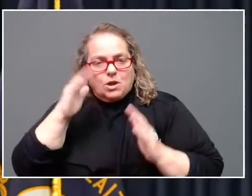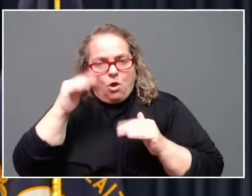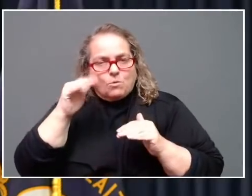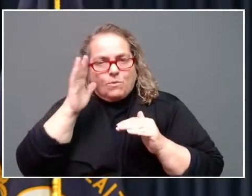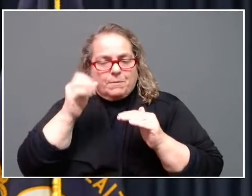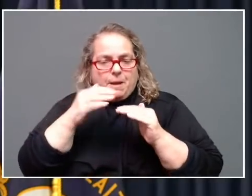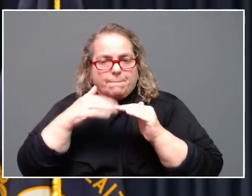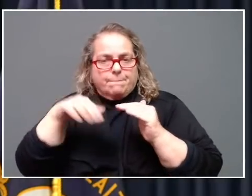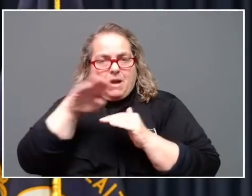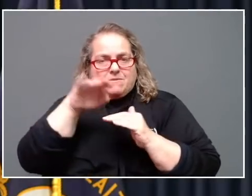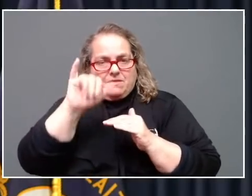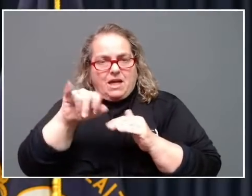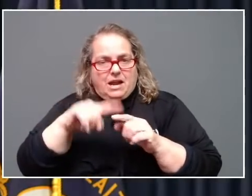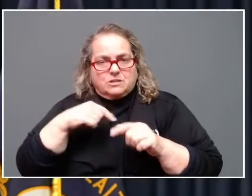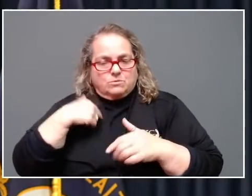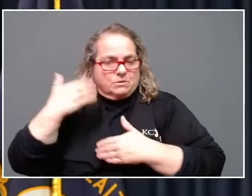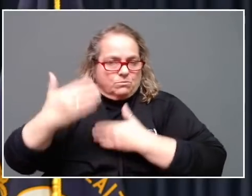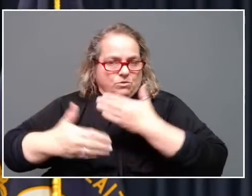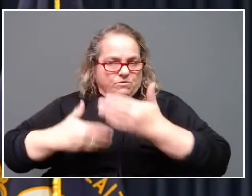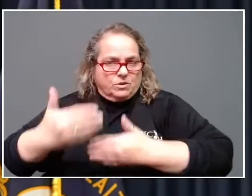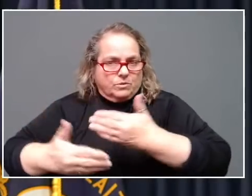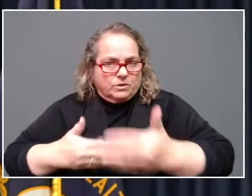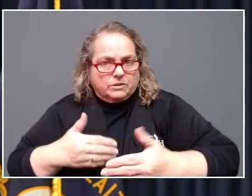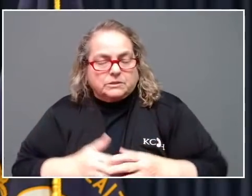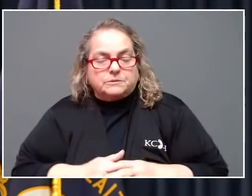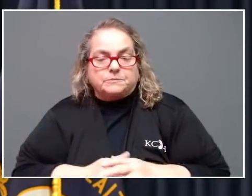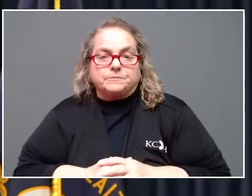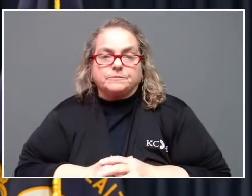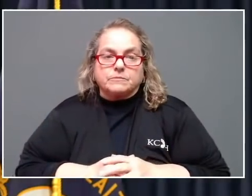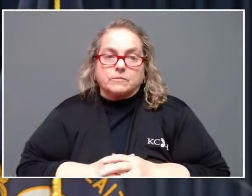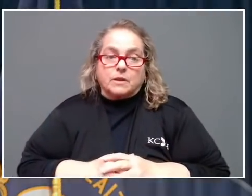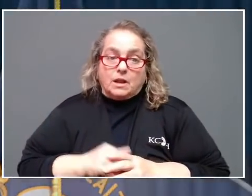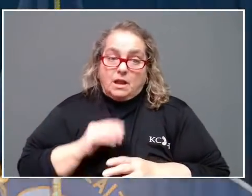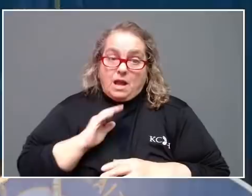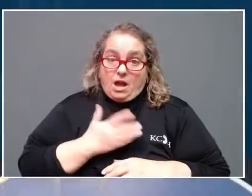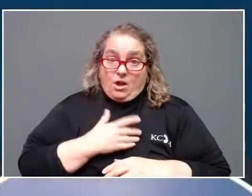we move forward. Looking at our demographics,